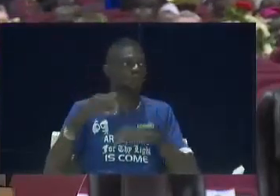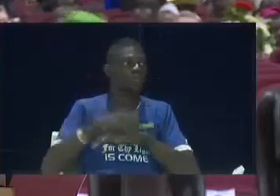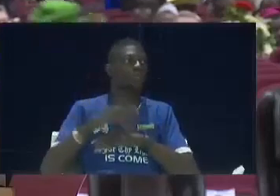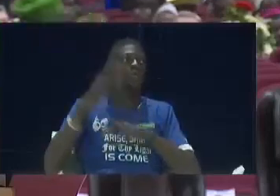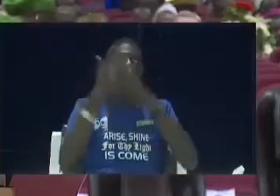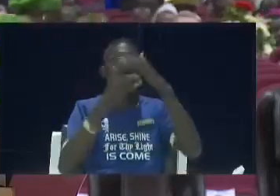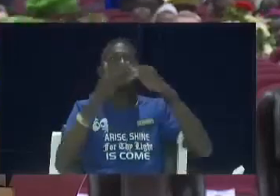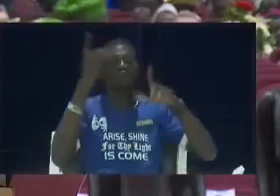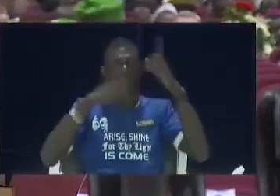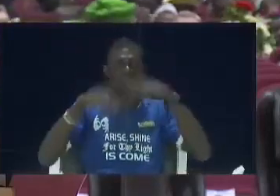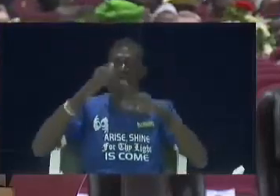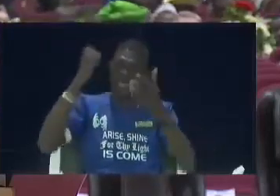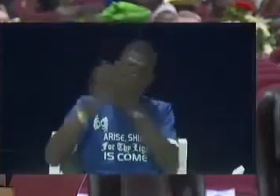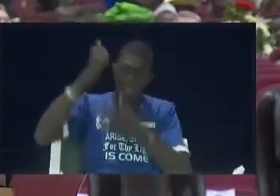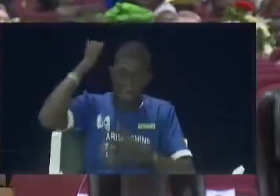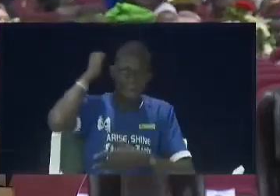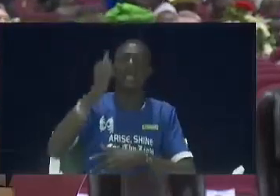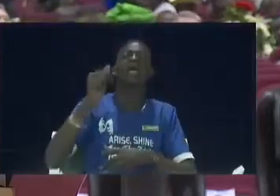will say amen. Amen.